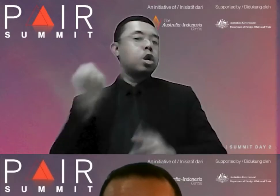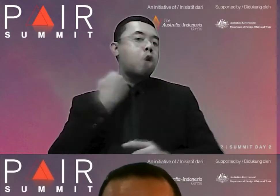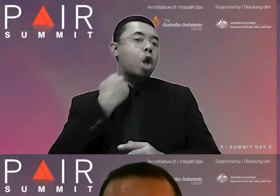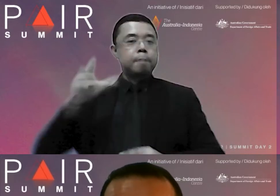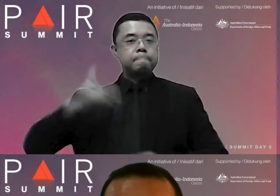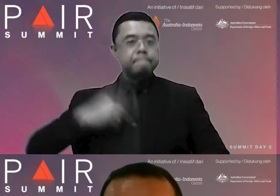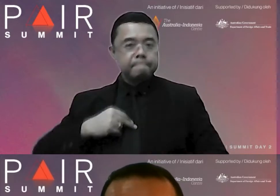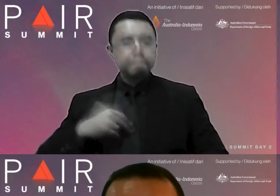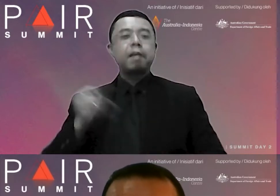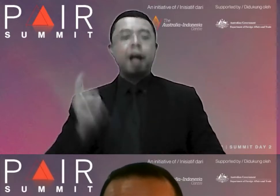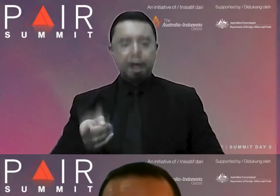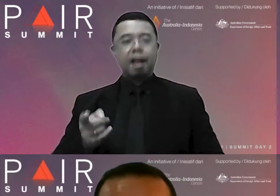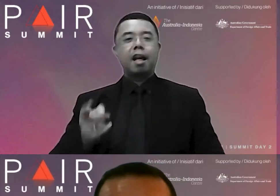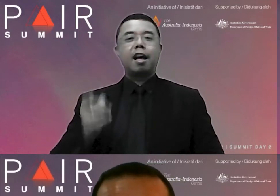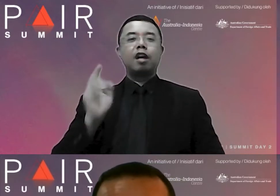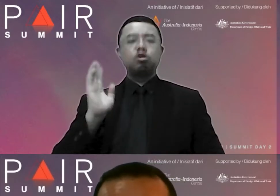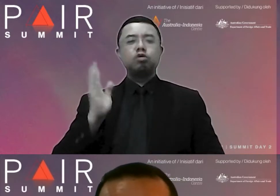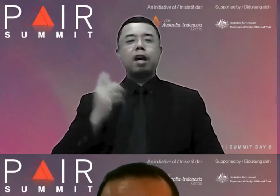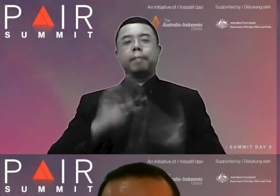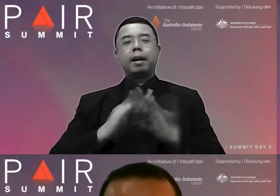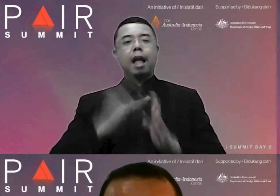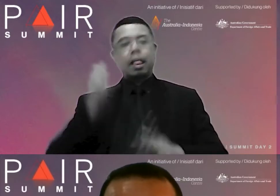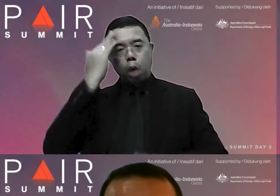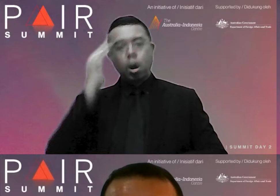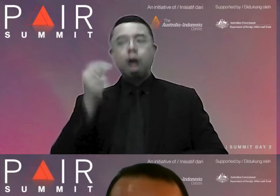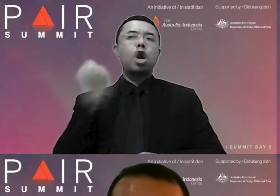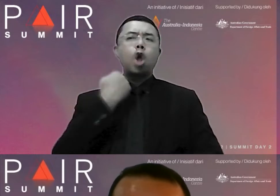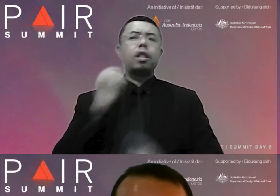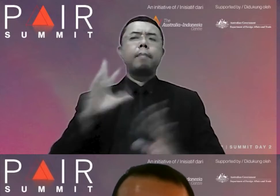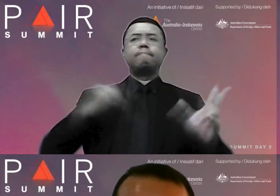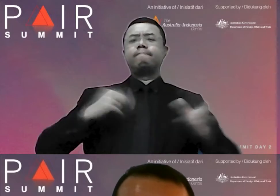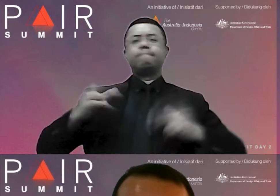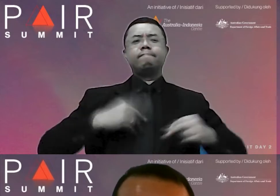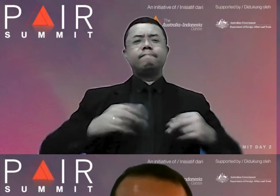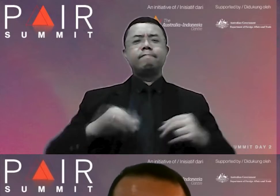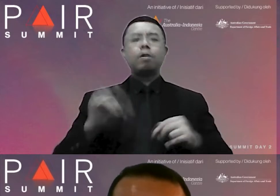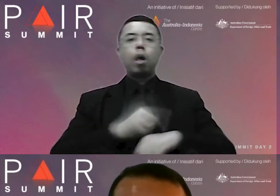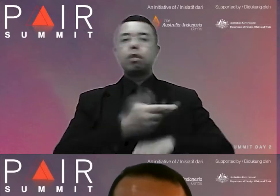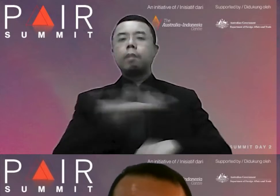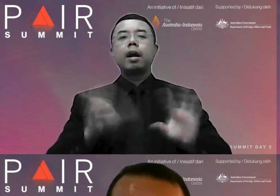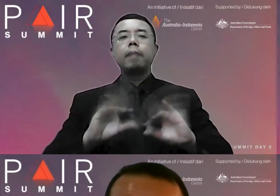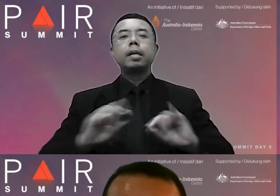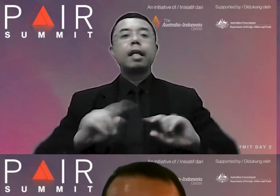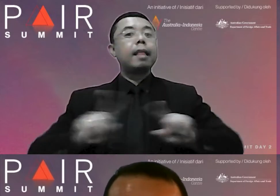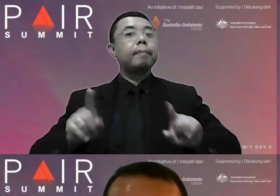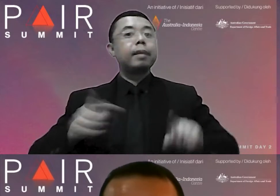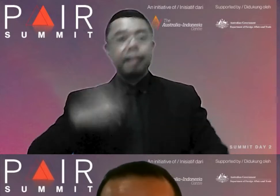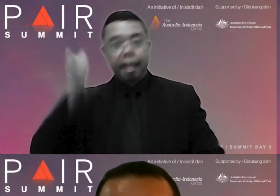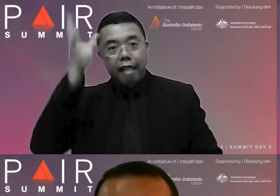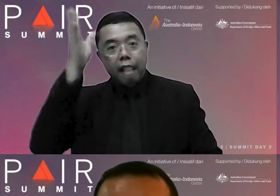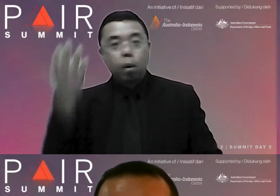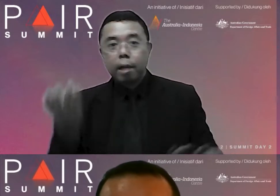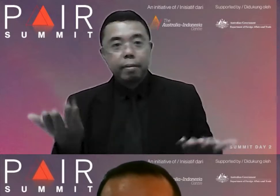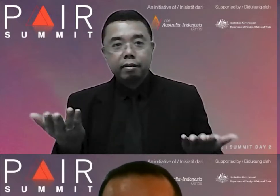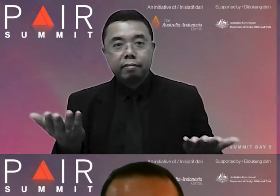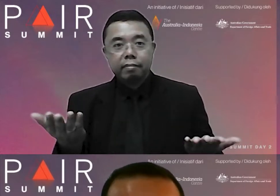infected when they are work, but what we don't know actually where they get the infections, which is a critical question, because if we want to do